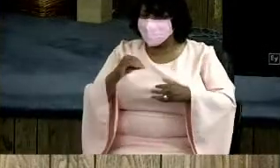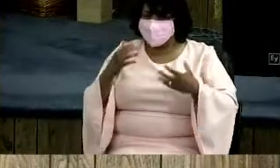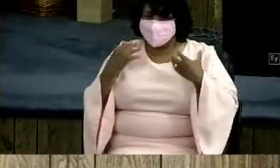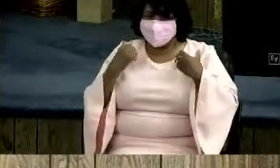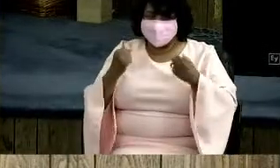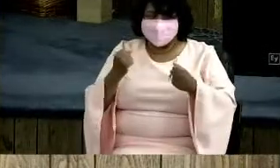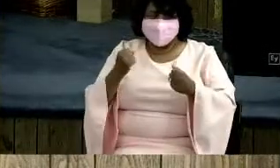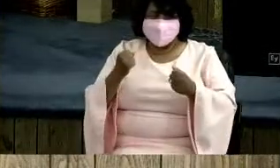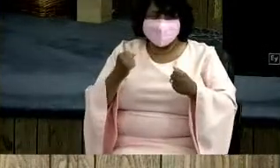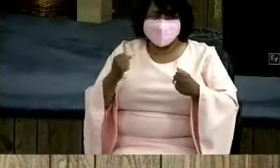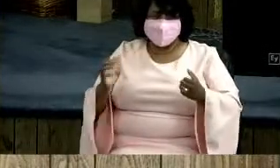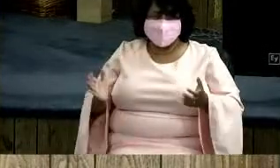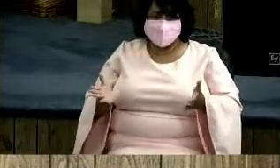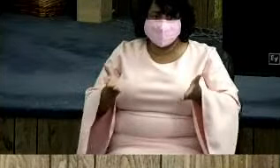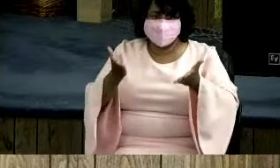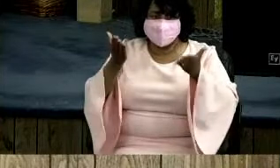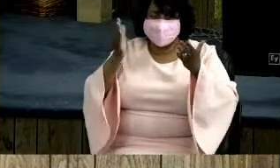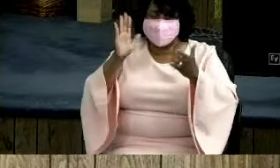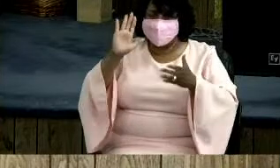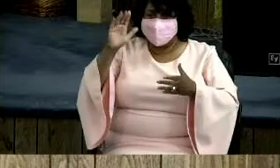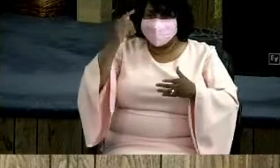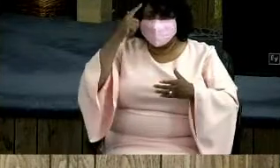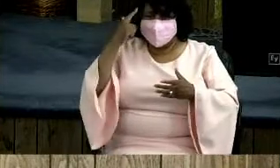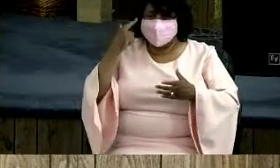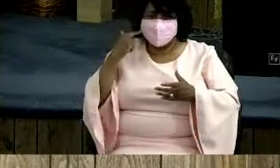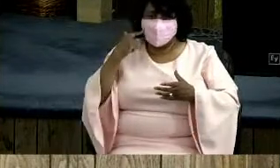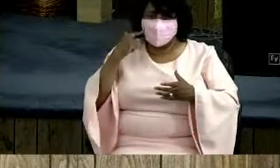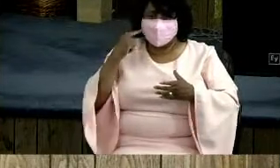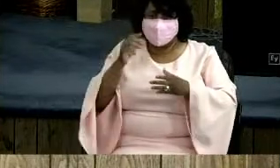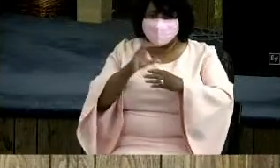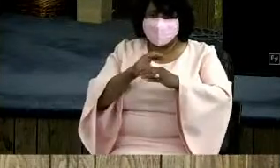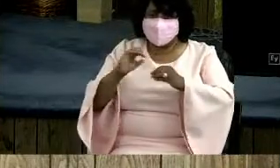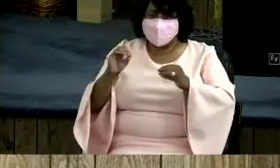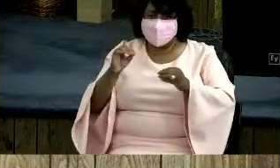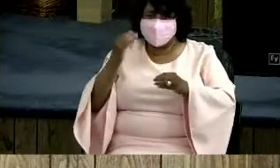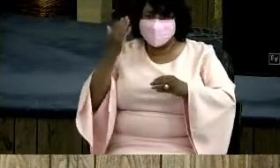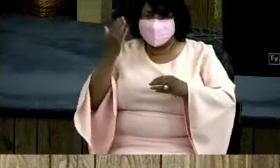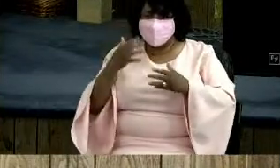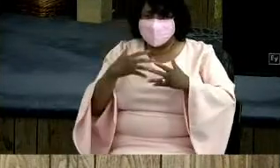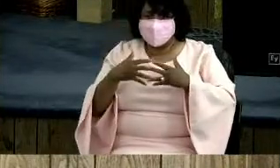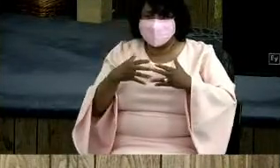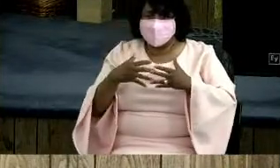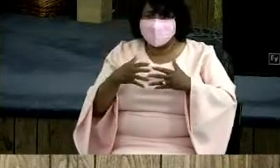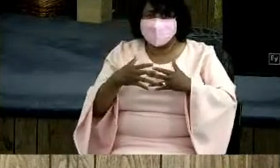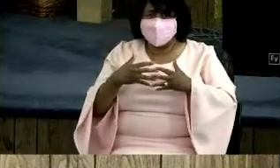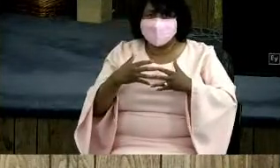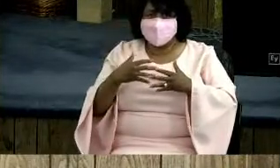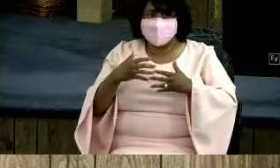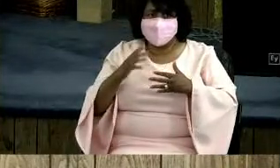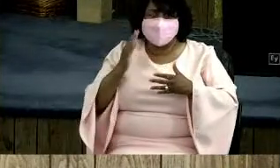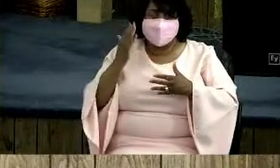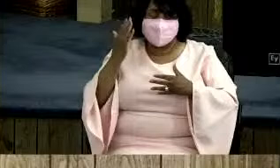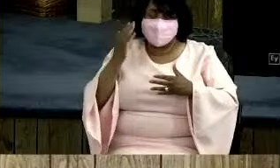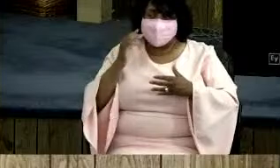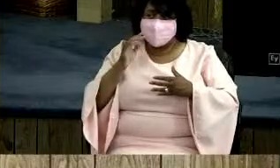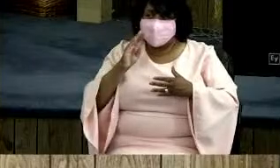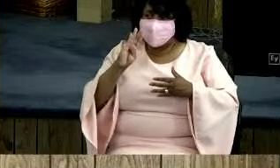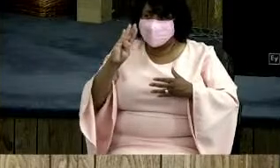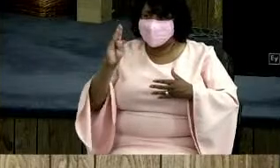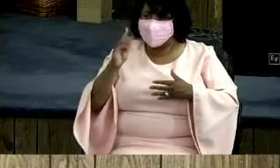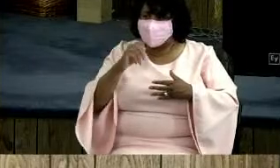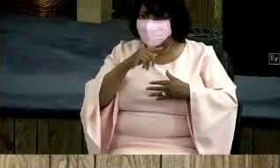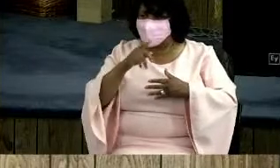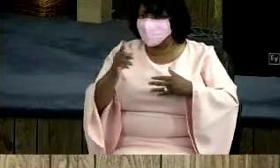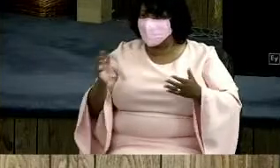battle. Lift up your heads, O ye gates, even lift them up,